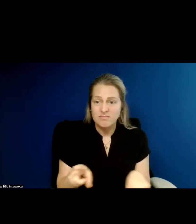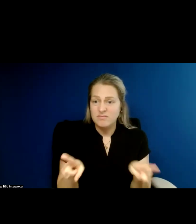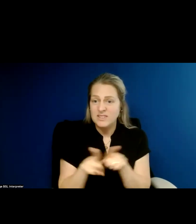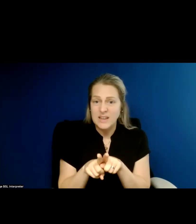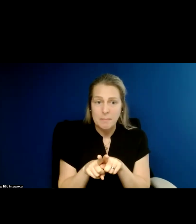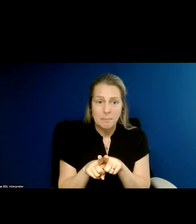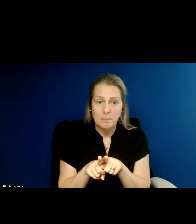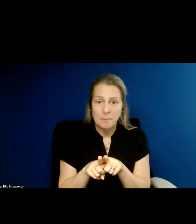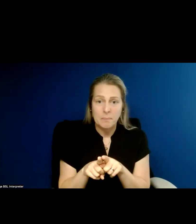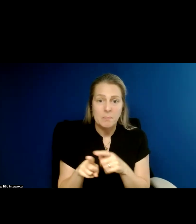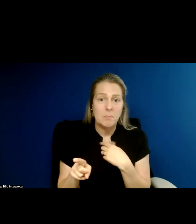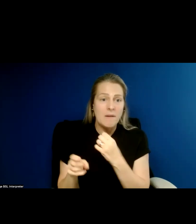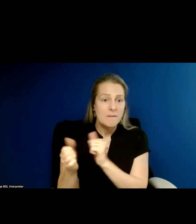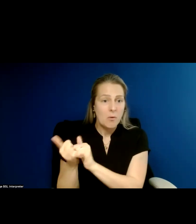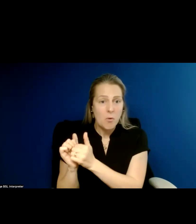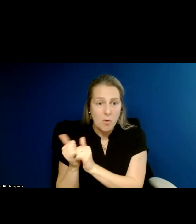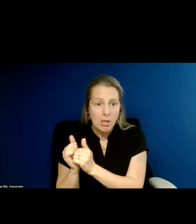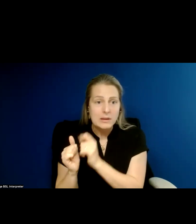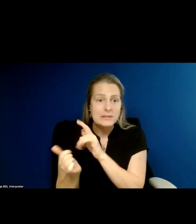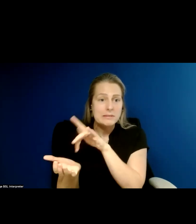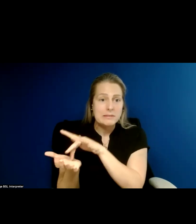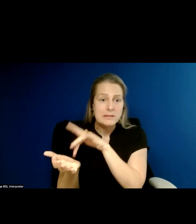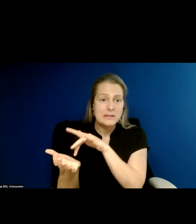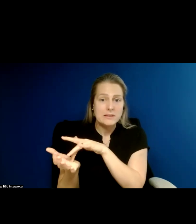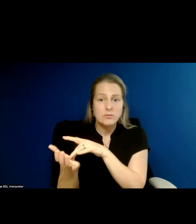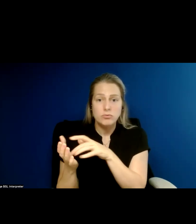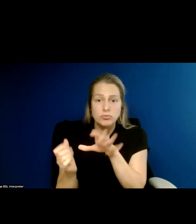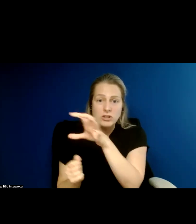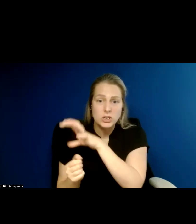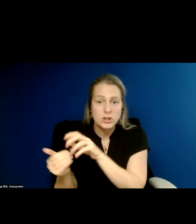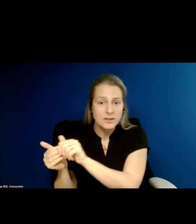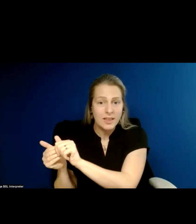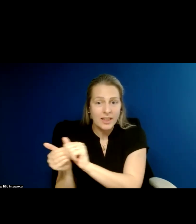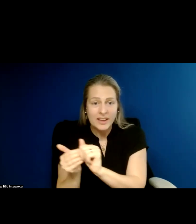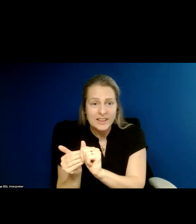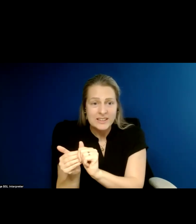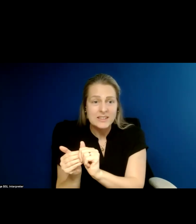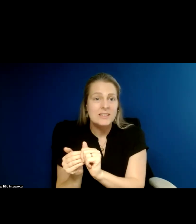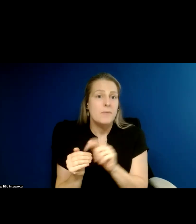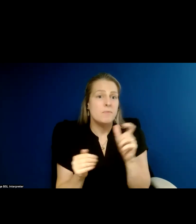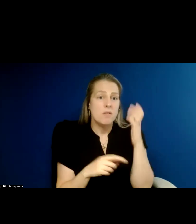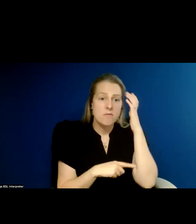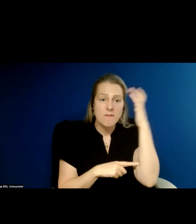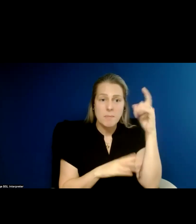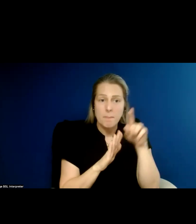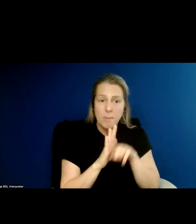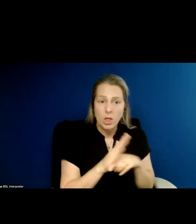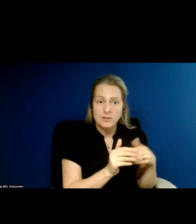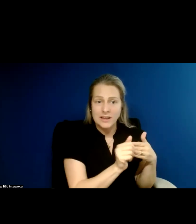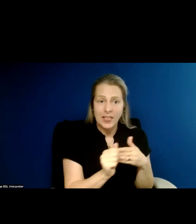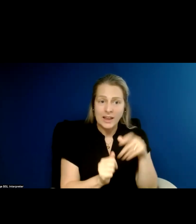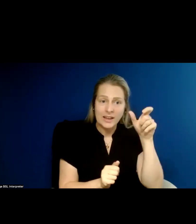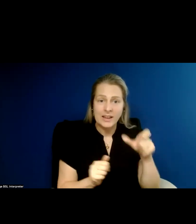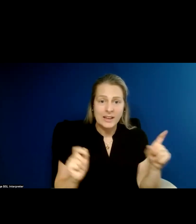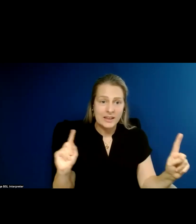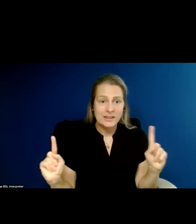Leonora Gercheva is the Cities and Regions lead, Xiaoting Hu Jones is our Government and Policy lead, who are working